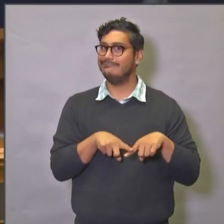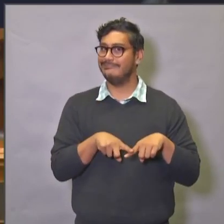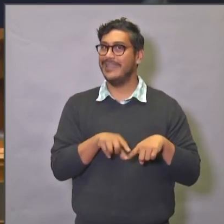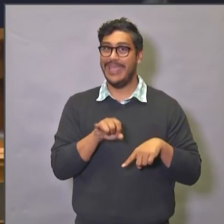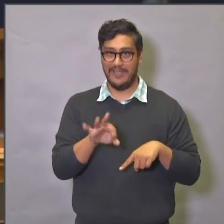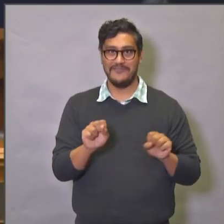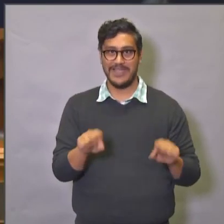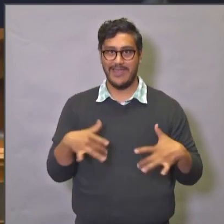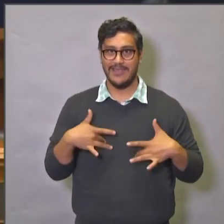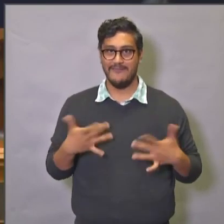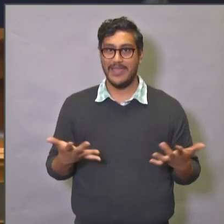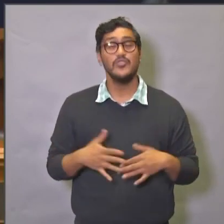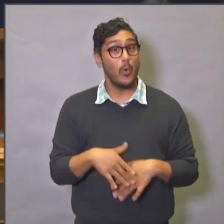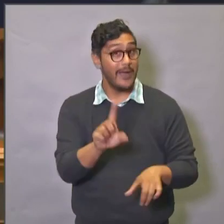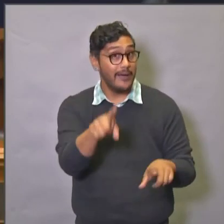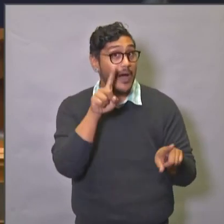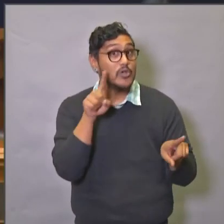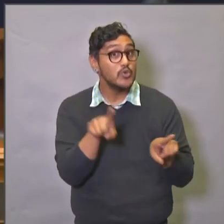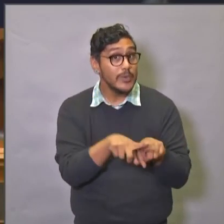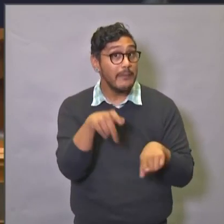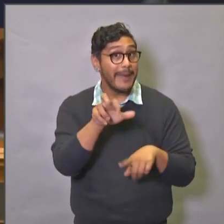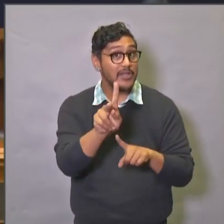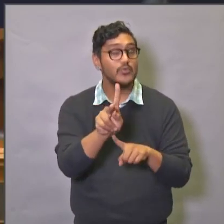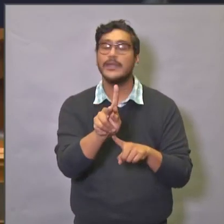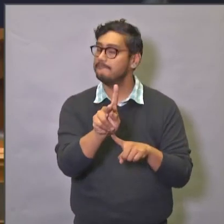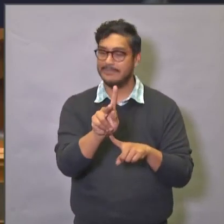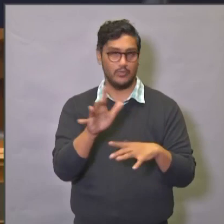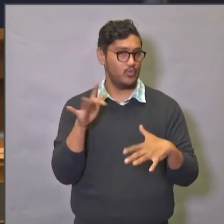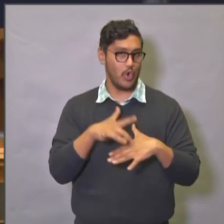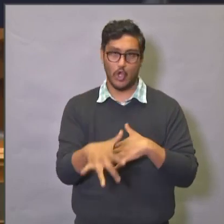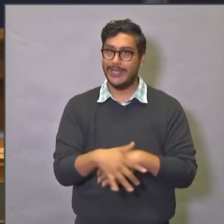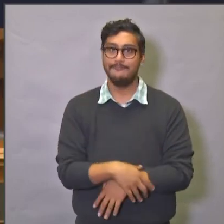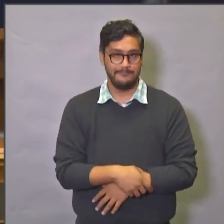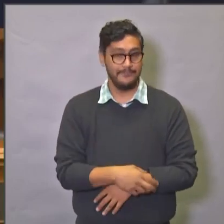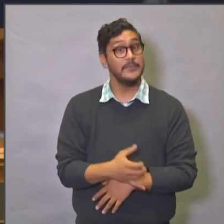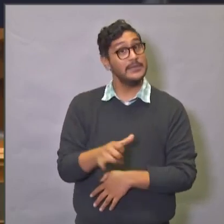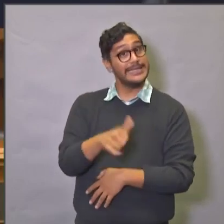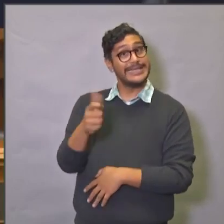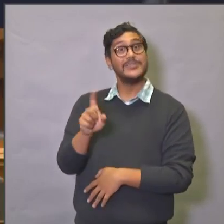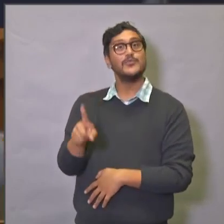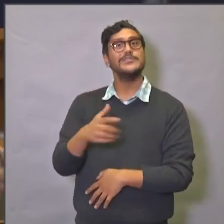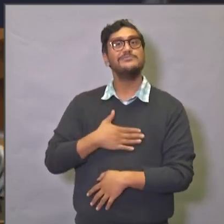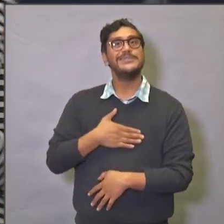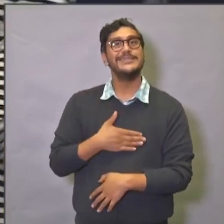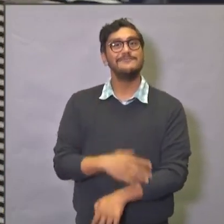yes, I agree with you, Patrick. I think it is premature. With that, we'll take the next question.